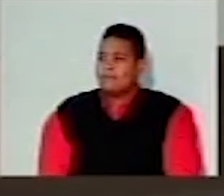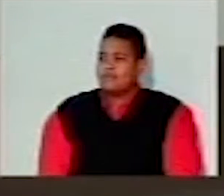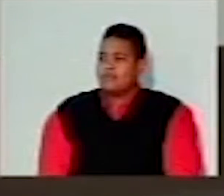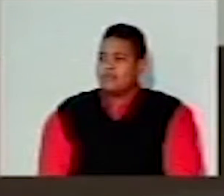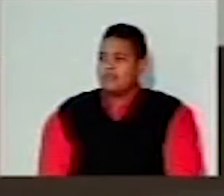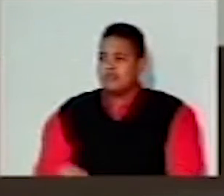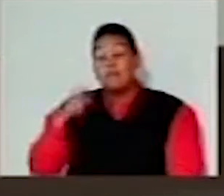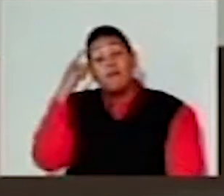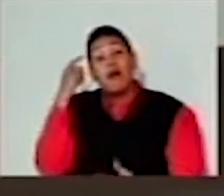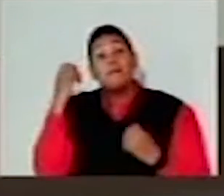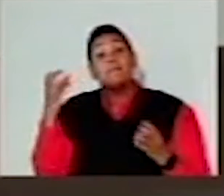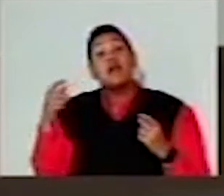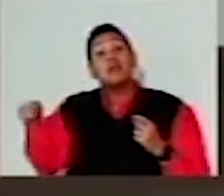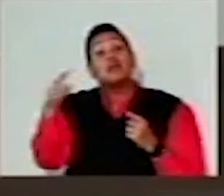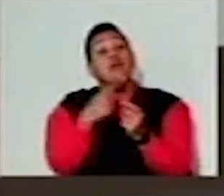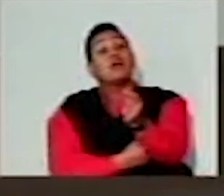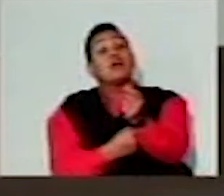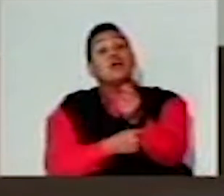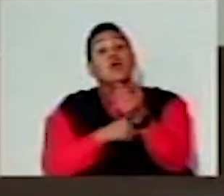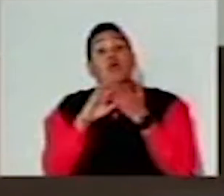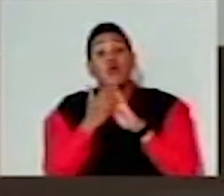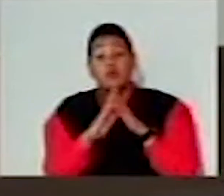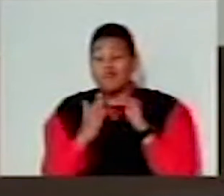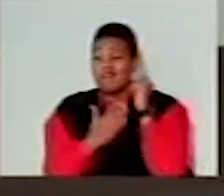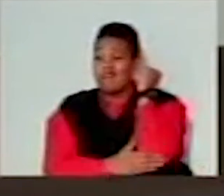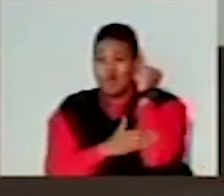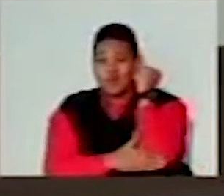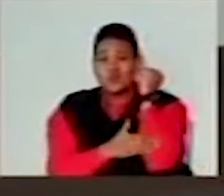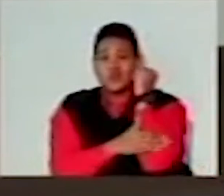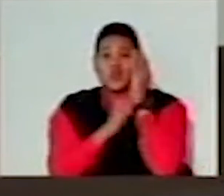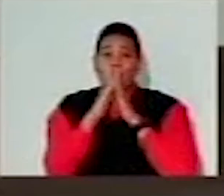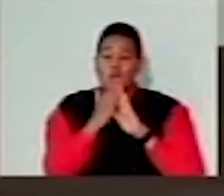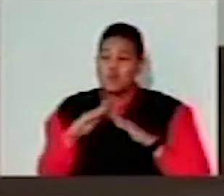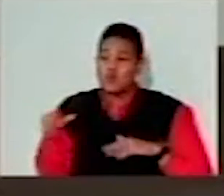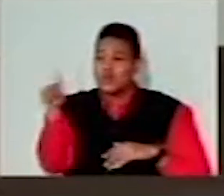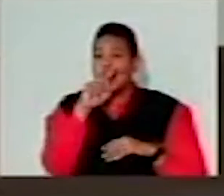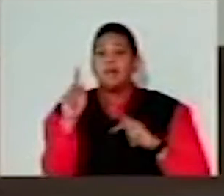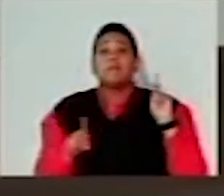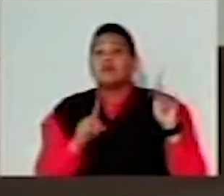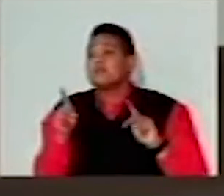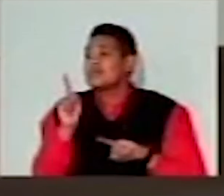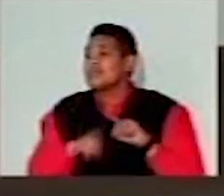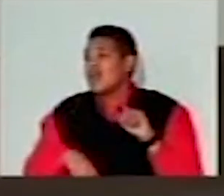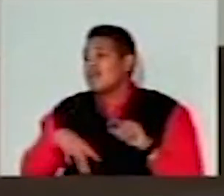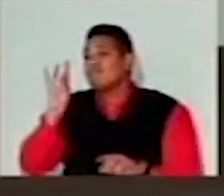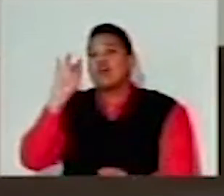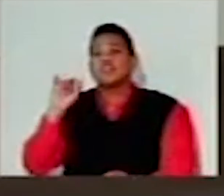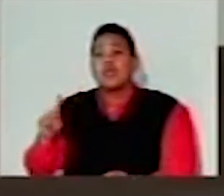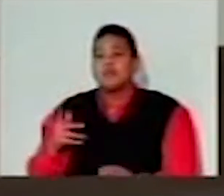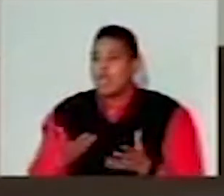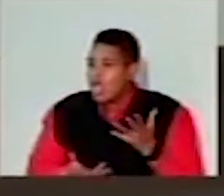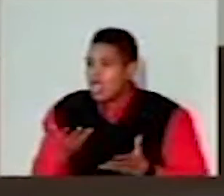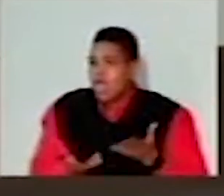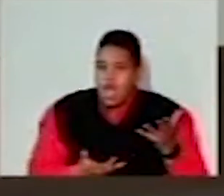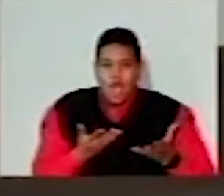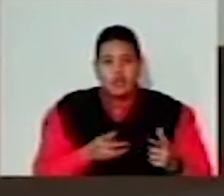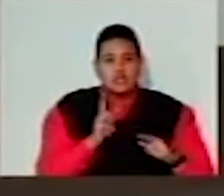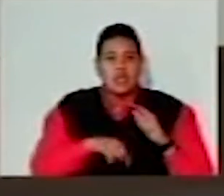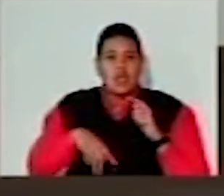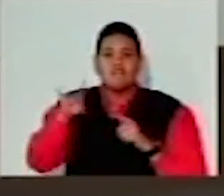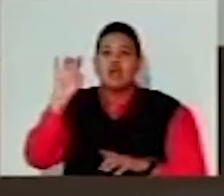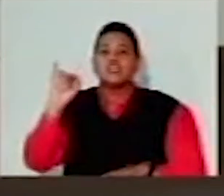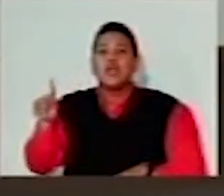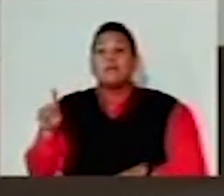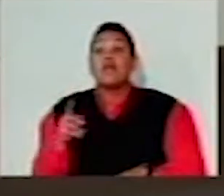Because in many of these inner city and rural communities, the people cannot find JPs. And the